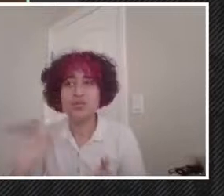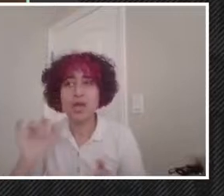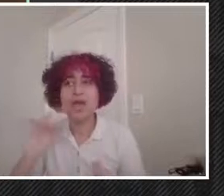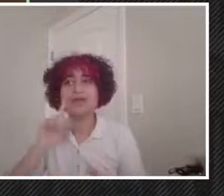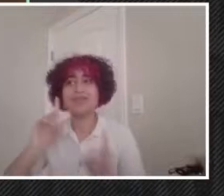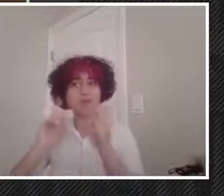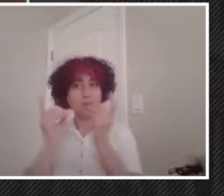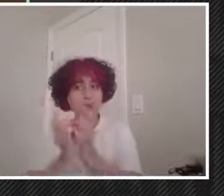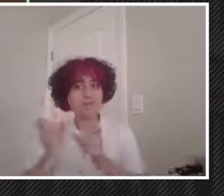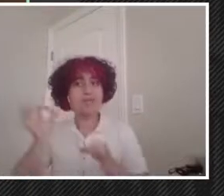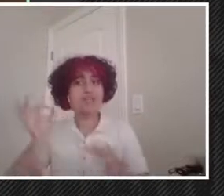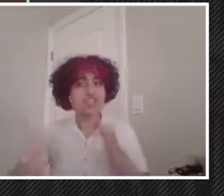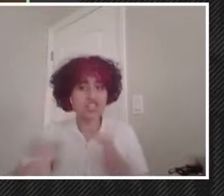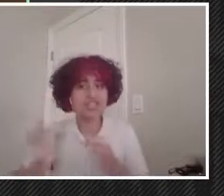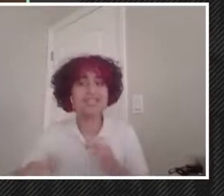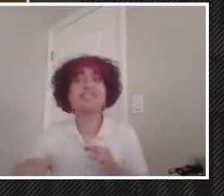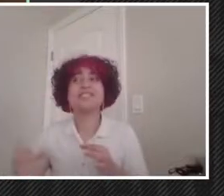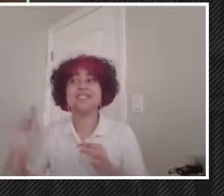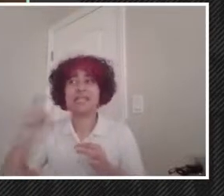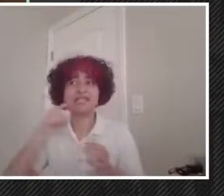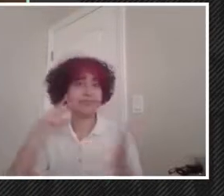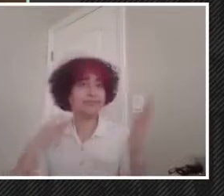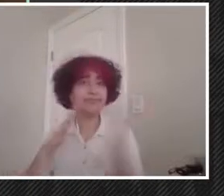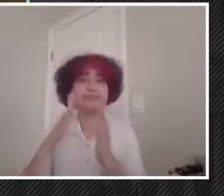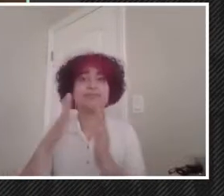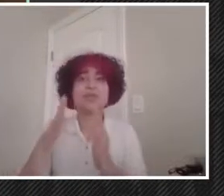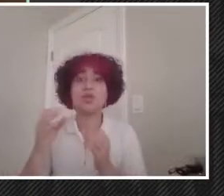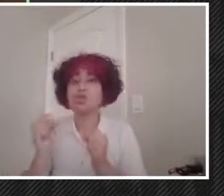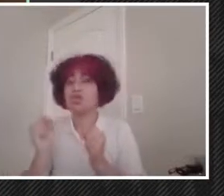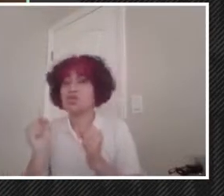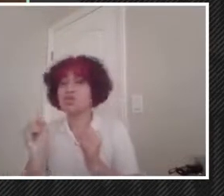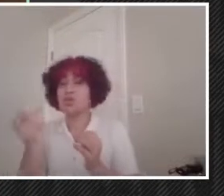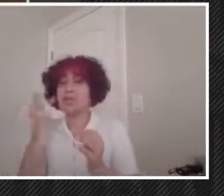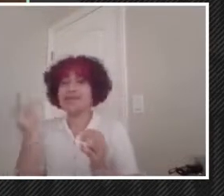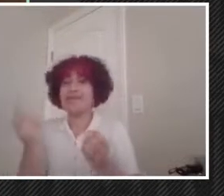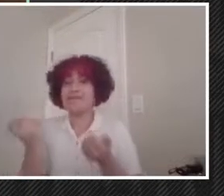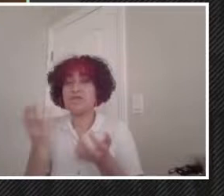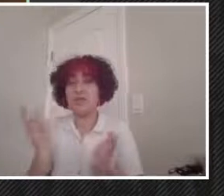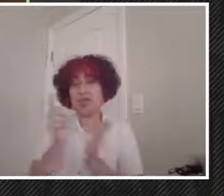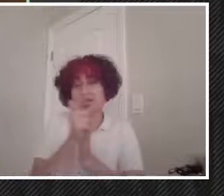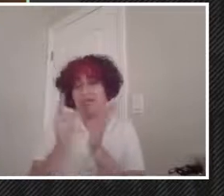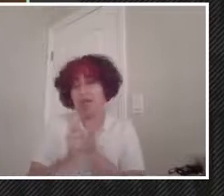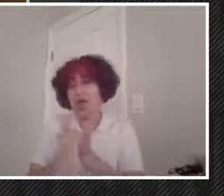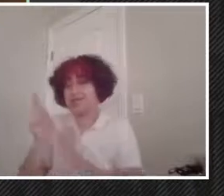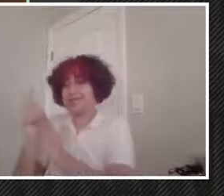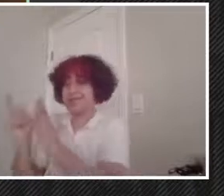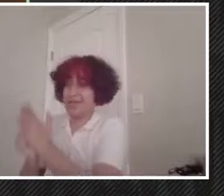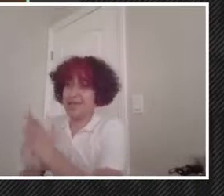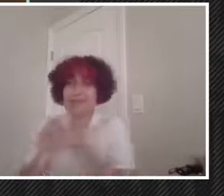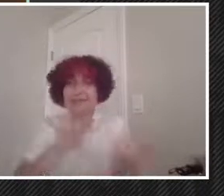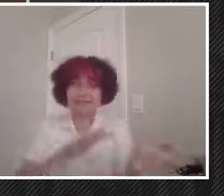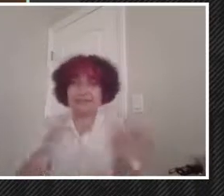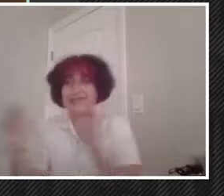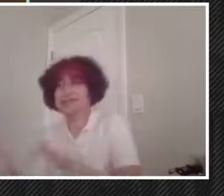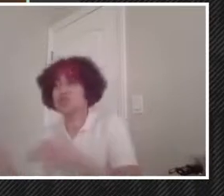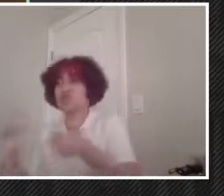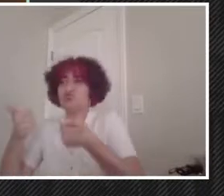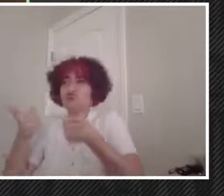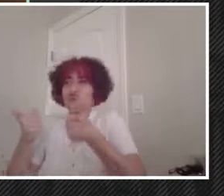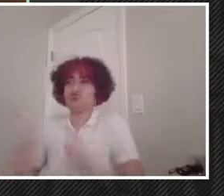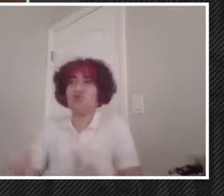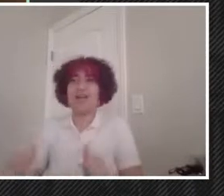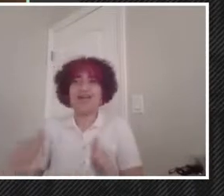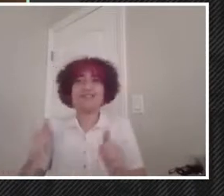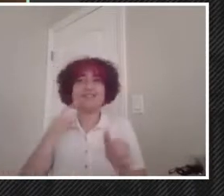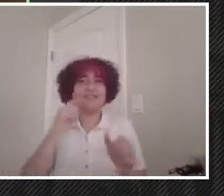government can reach, we need to see that change. And so there's some laws in the books that we're pursuing now, like the Justice and Policing Act, or the